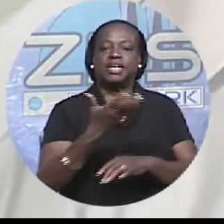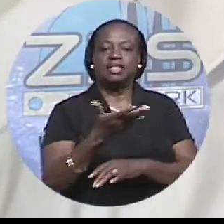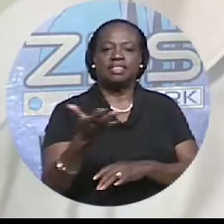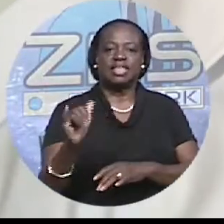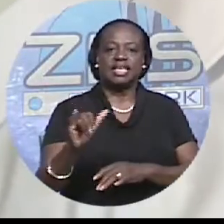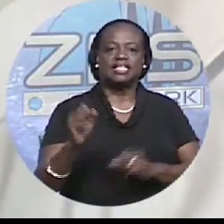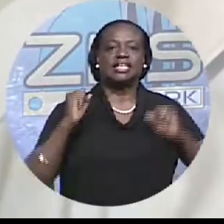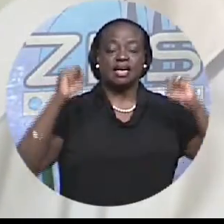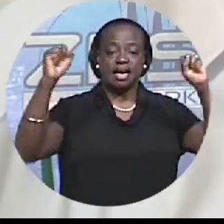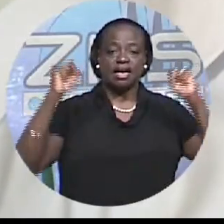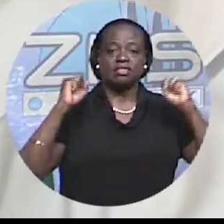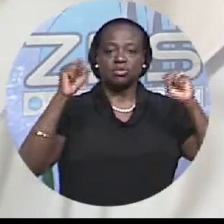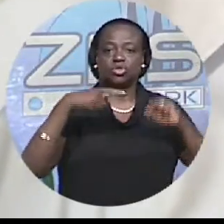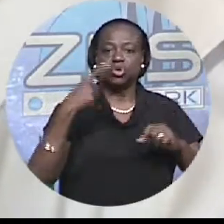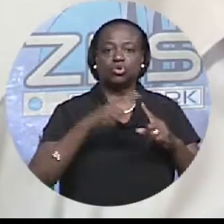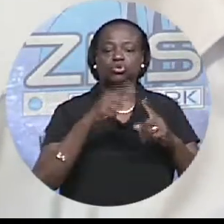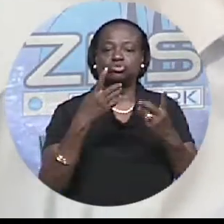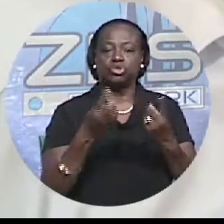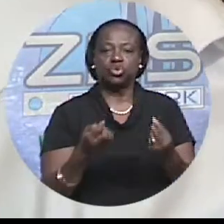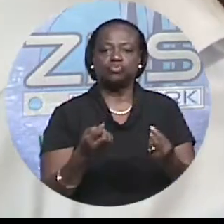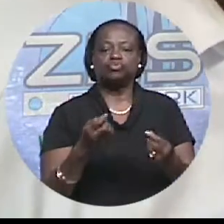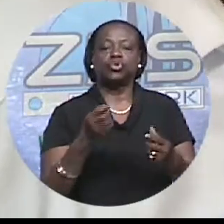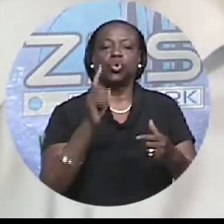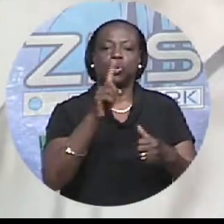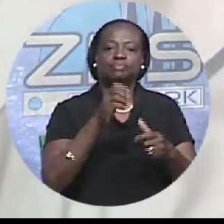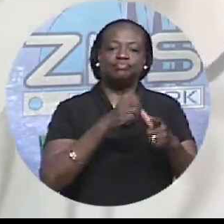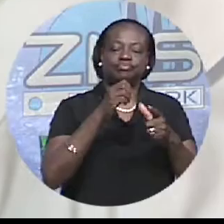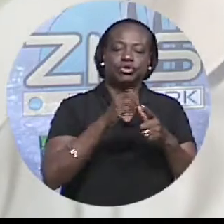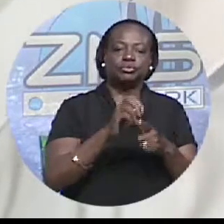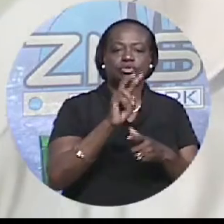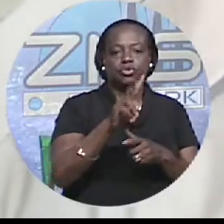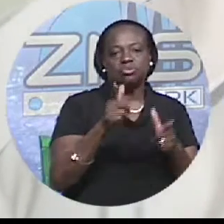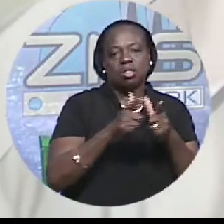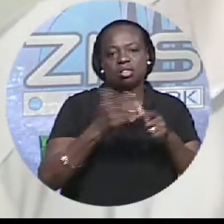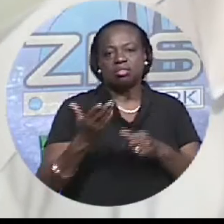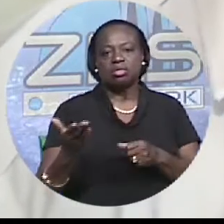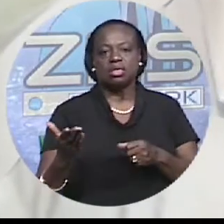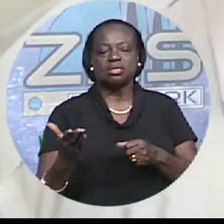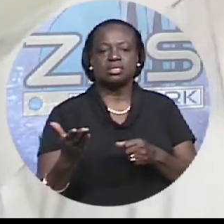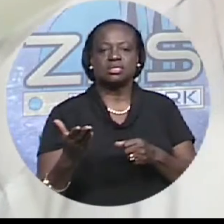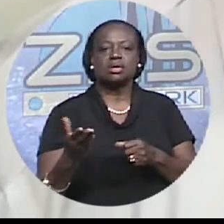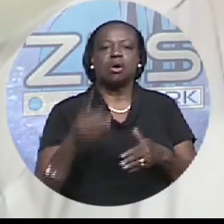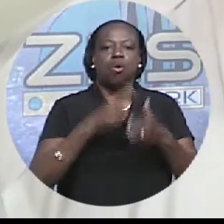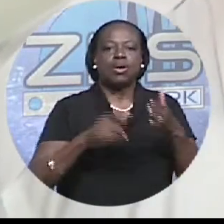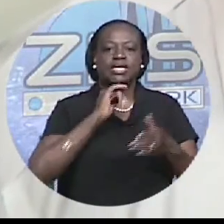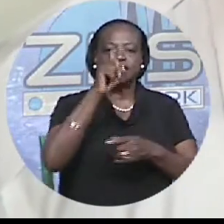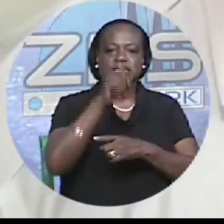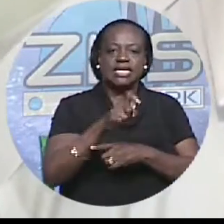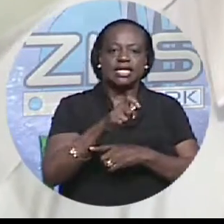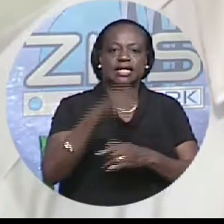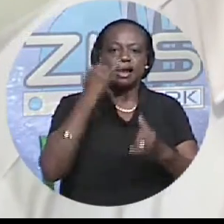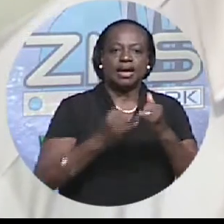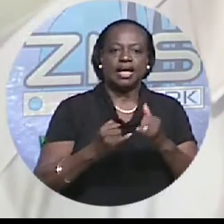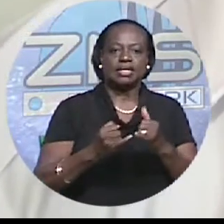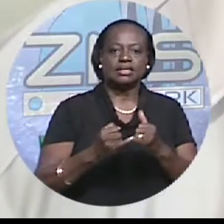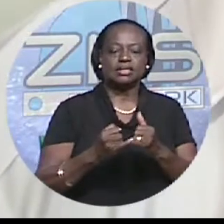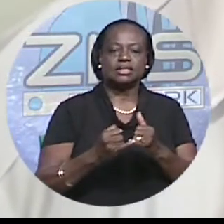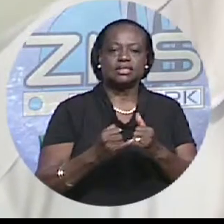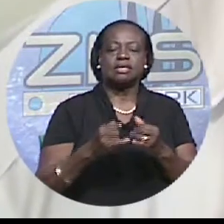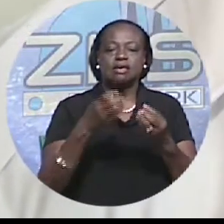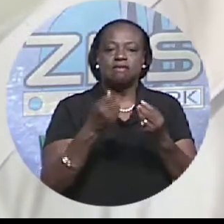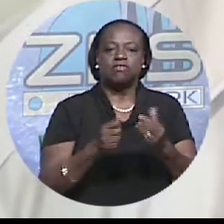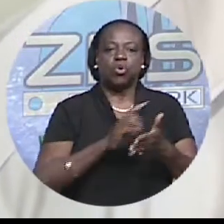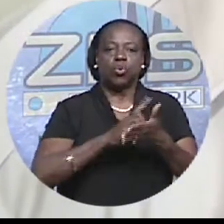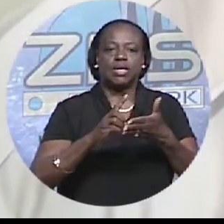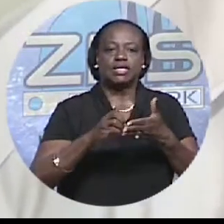to maybe do one or two little quick tweaking as to whatever's needed in the last 3 weeks of their preparation.